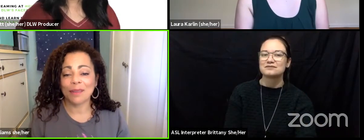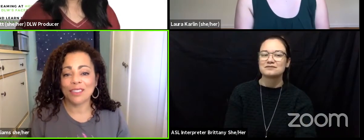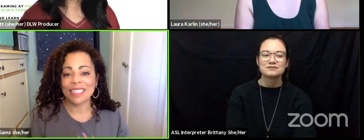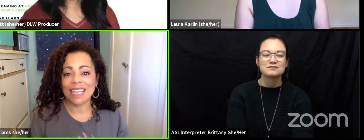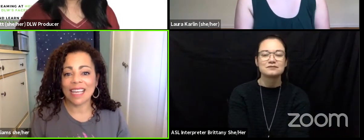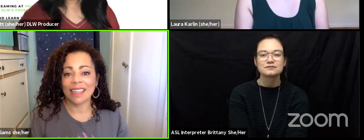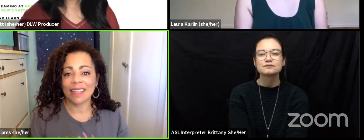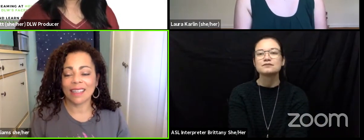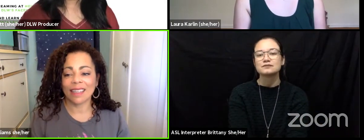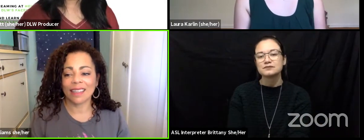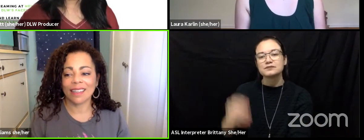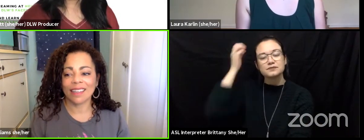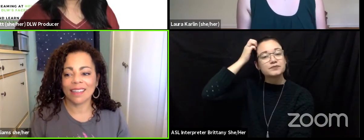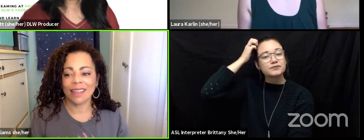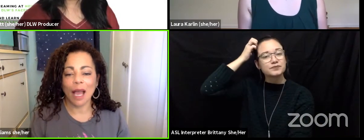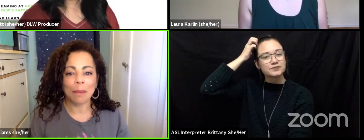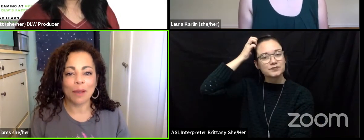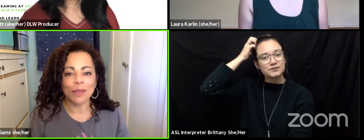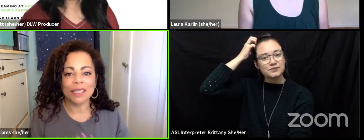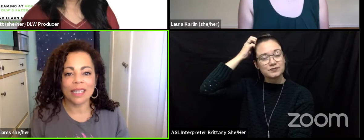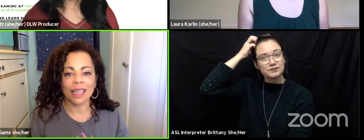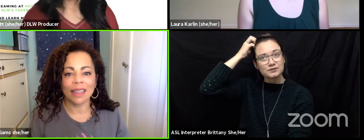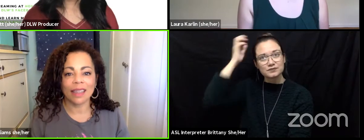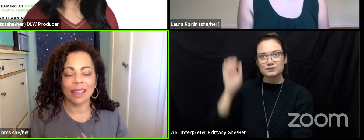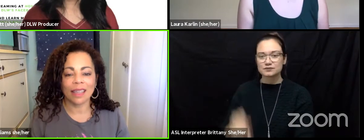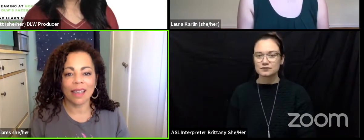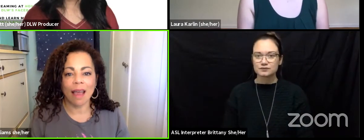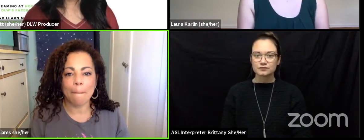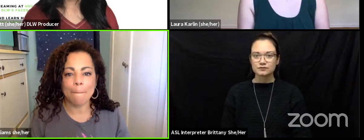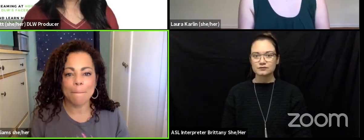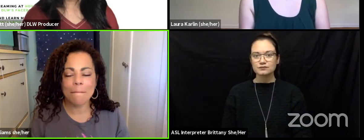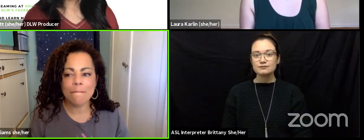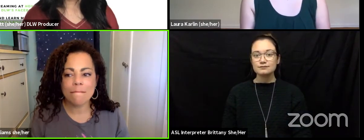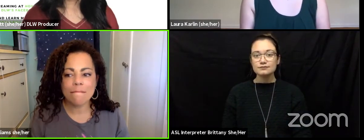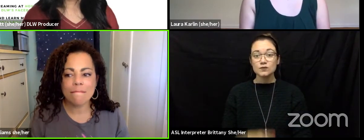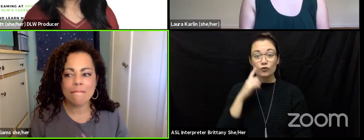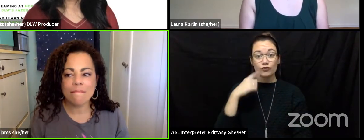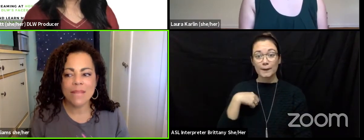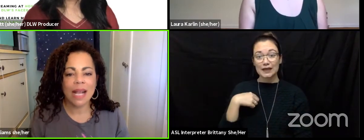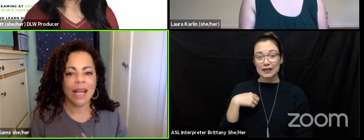I will just say that I'm noticing that